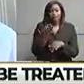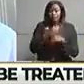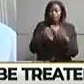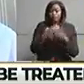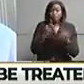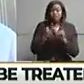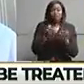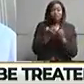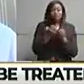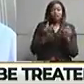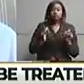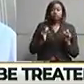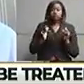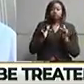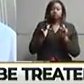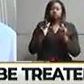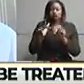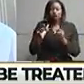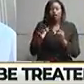of people.